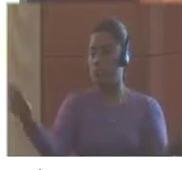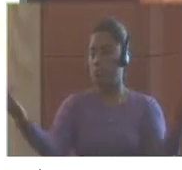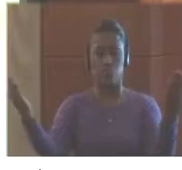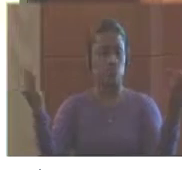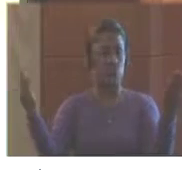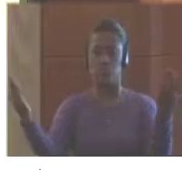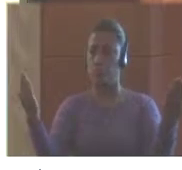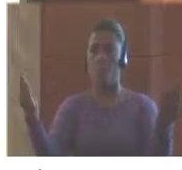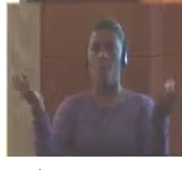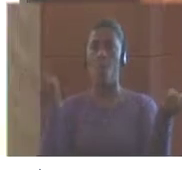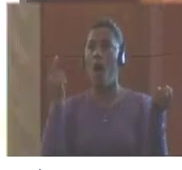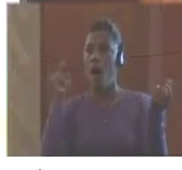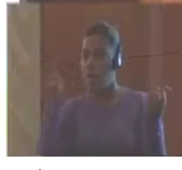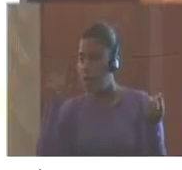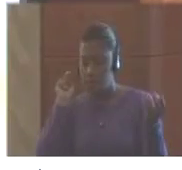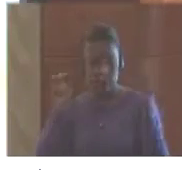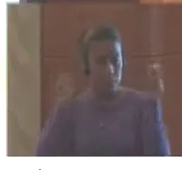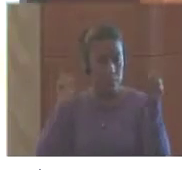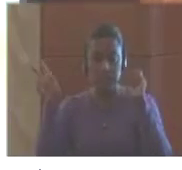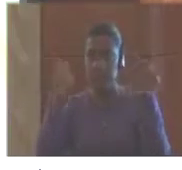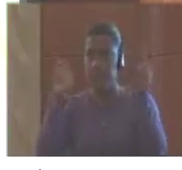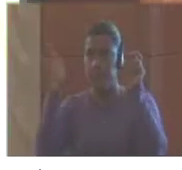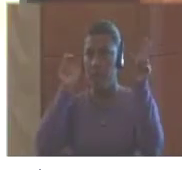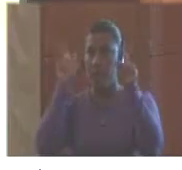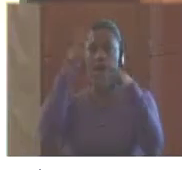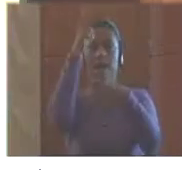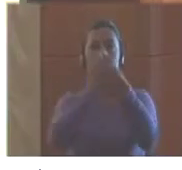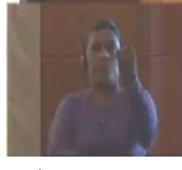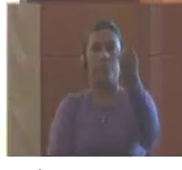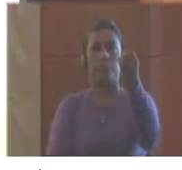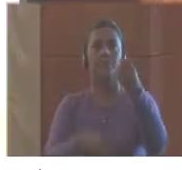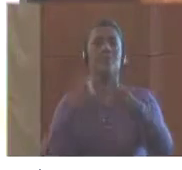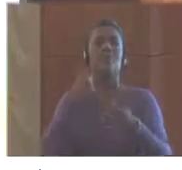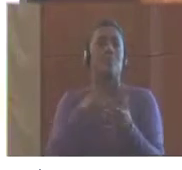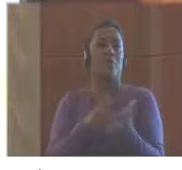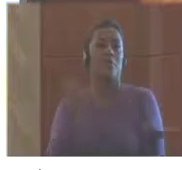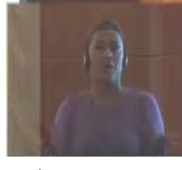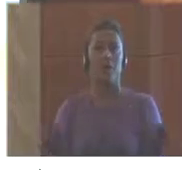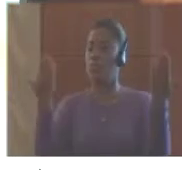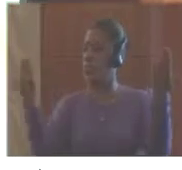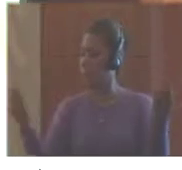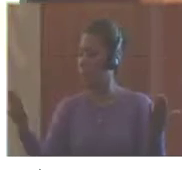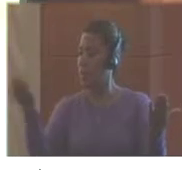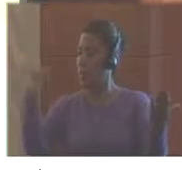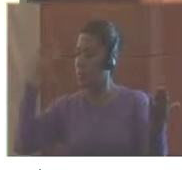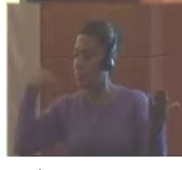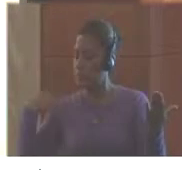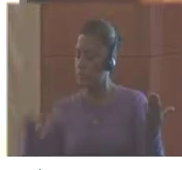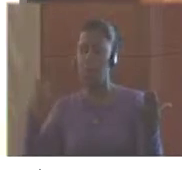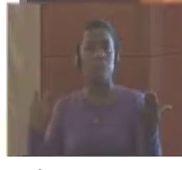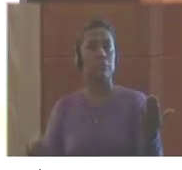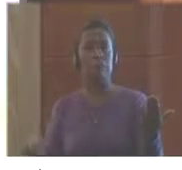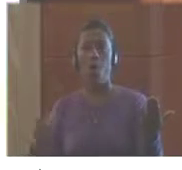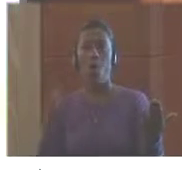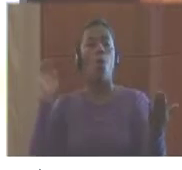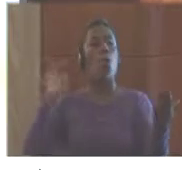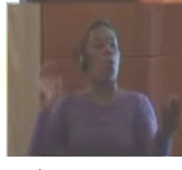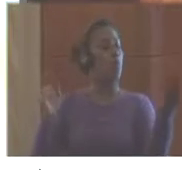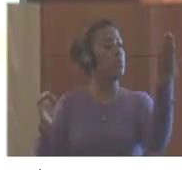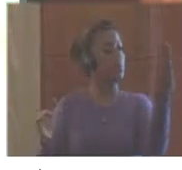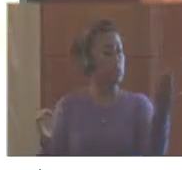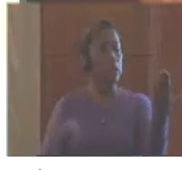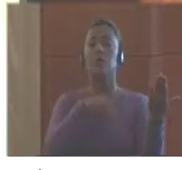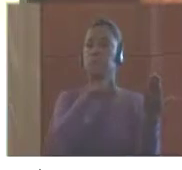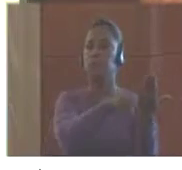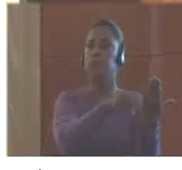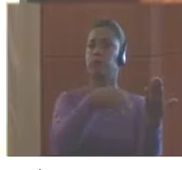situations that do not escape your control. And this can be represented as we have it here. A point after